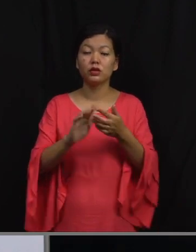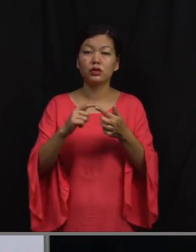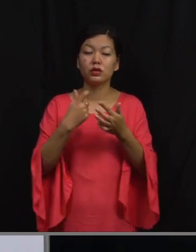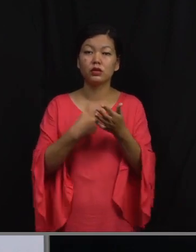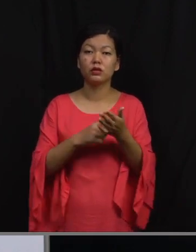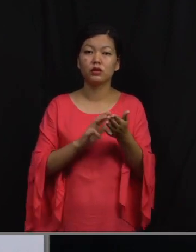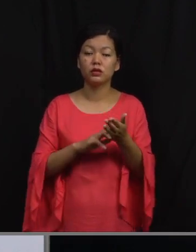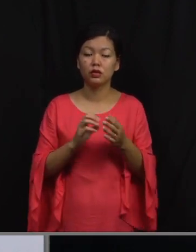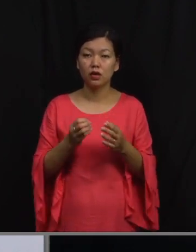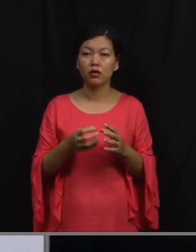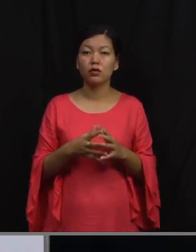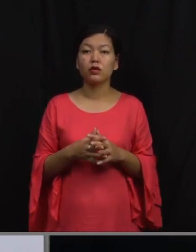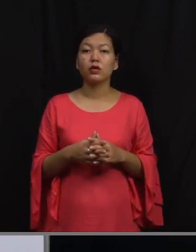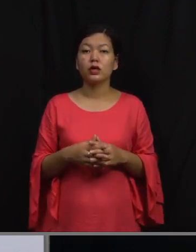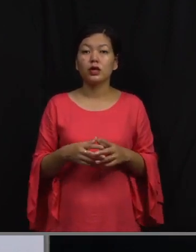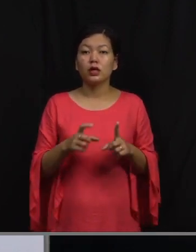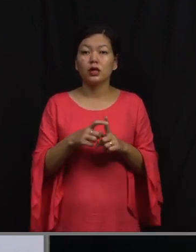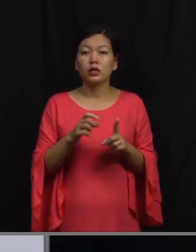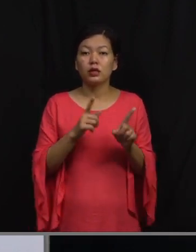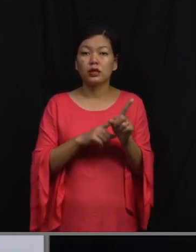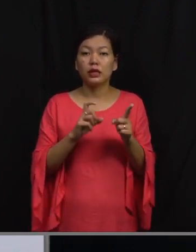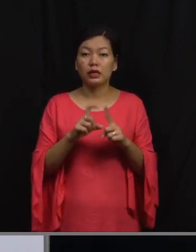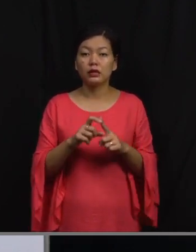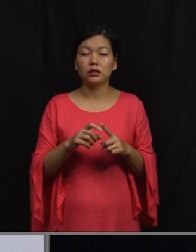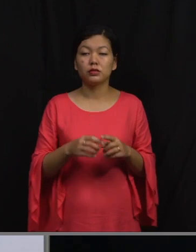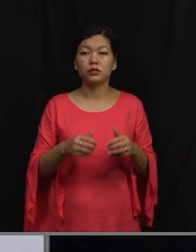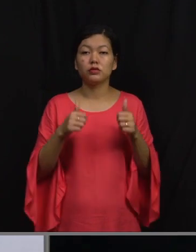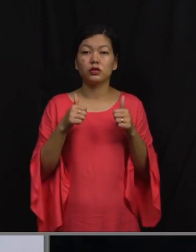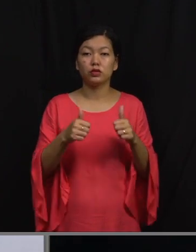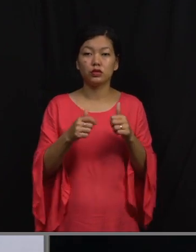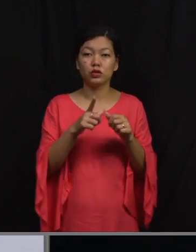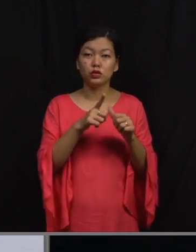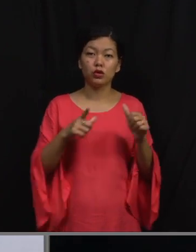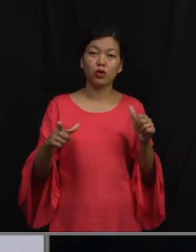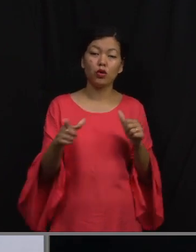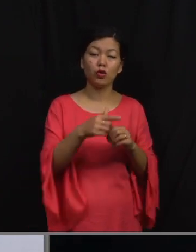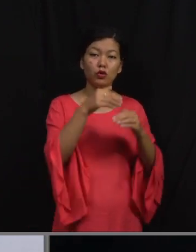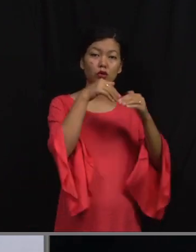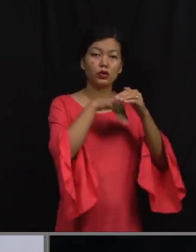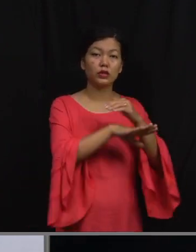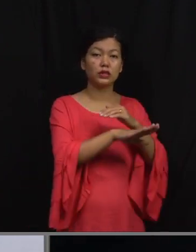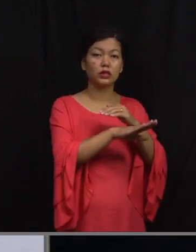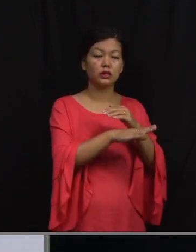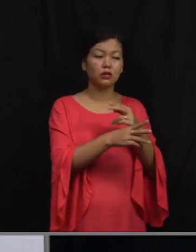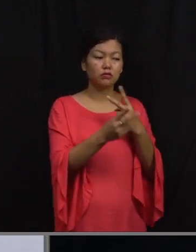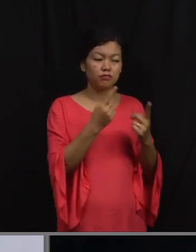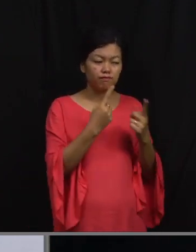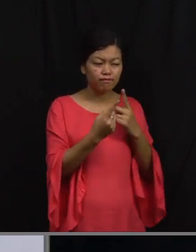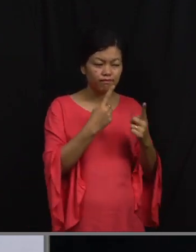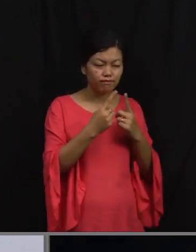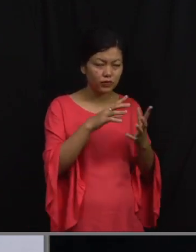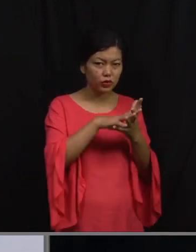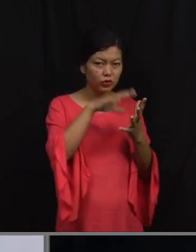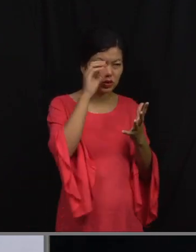mechanical engineering, right, the things are what, based on, you know, based on building means designing